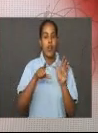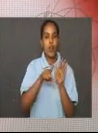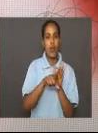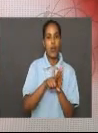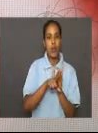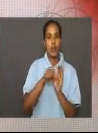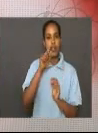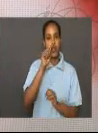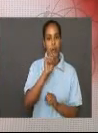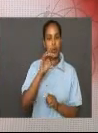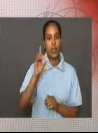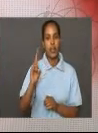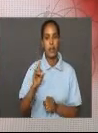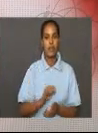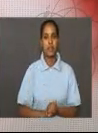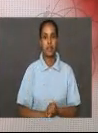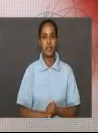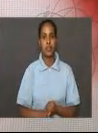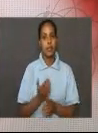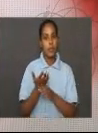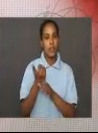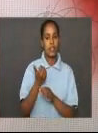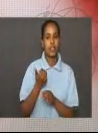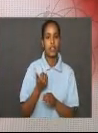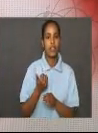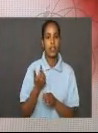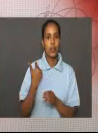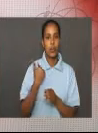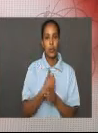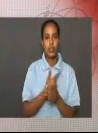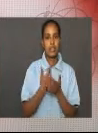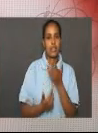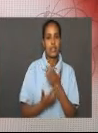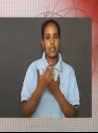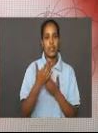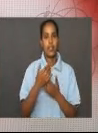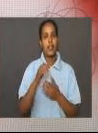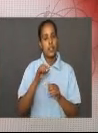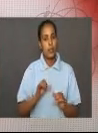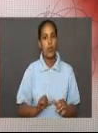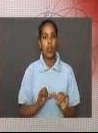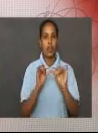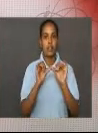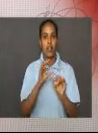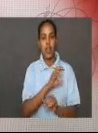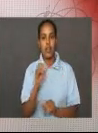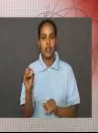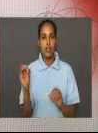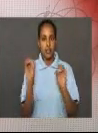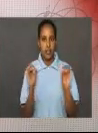law of thermodynamics. Previously, we discussed spontaneous